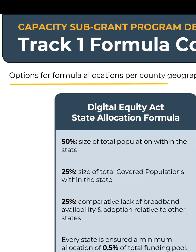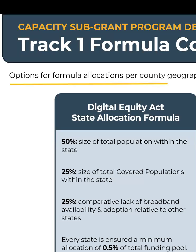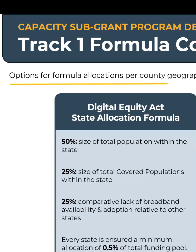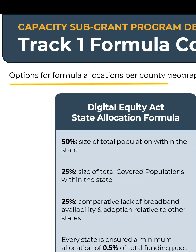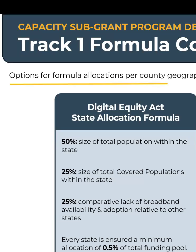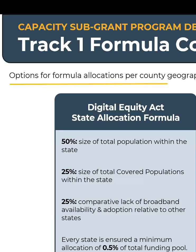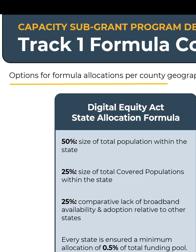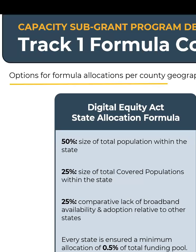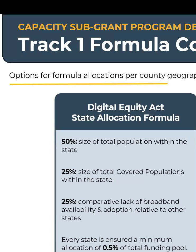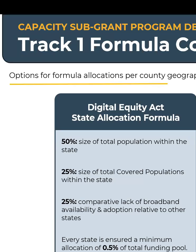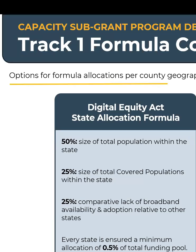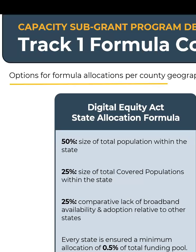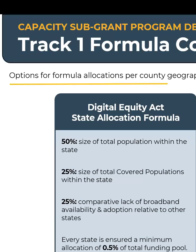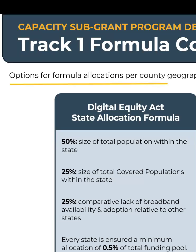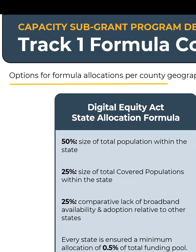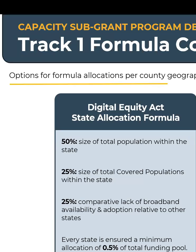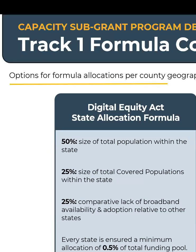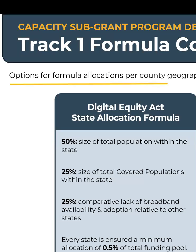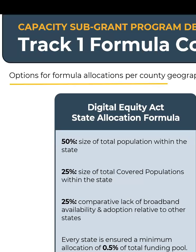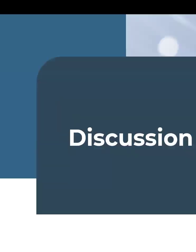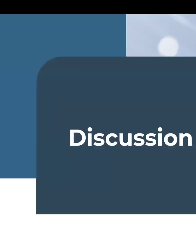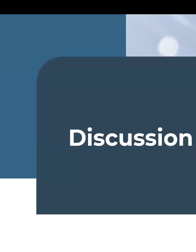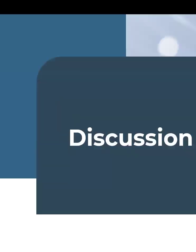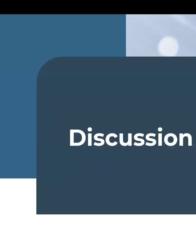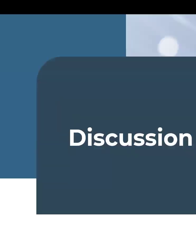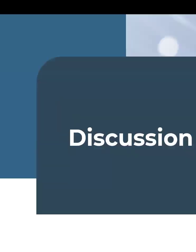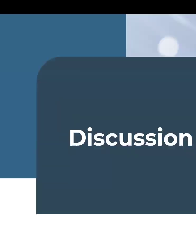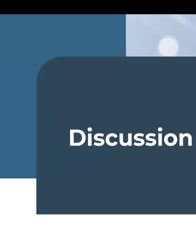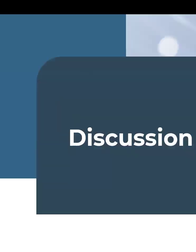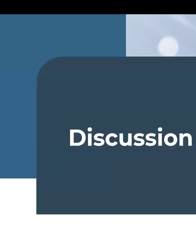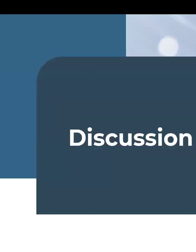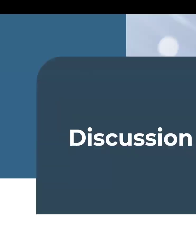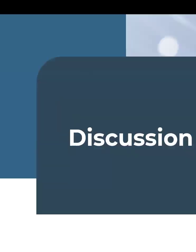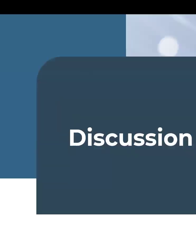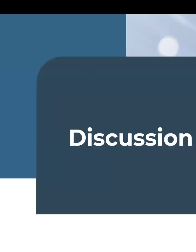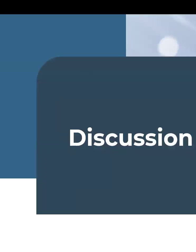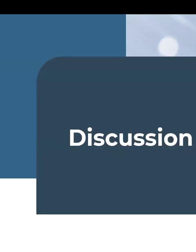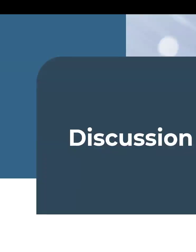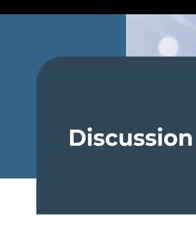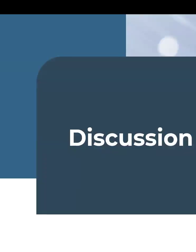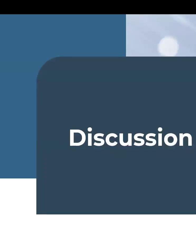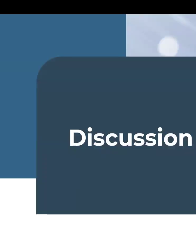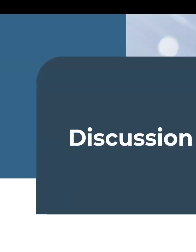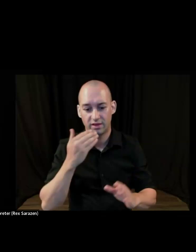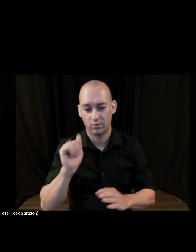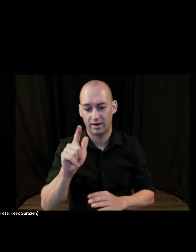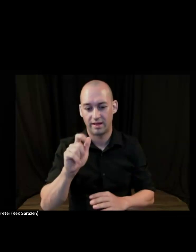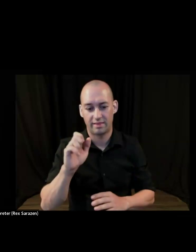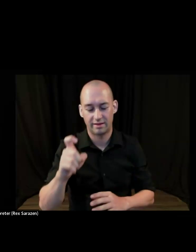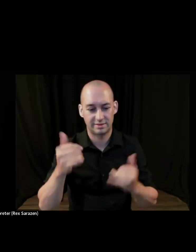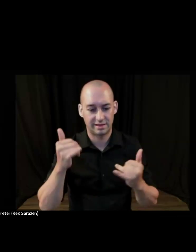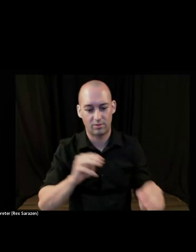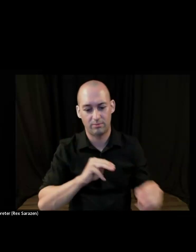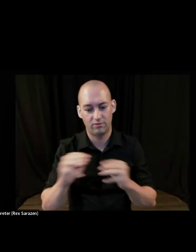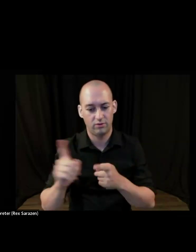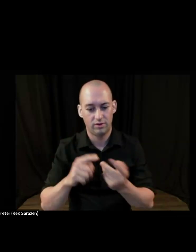boundary. And I think that's my last slide. That is great. Thank you so much, Alex. So we will now move to the